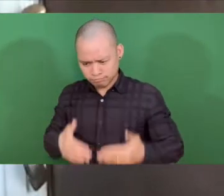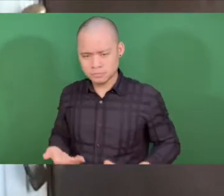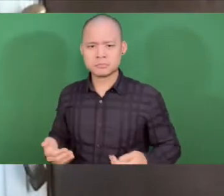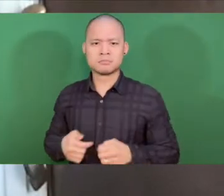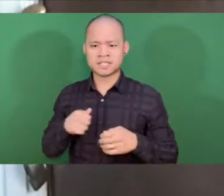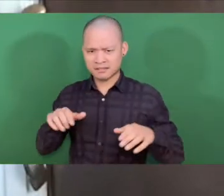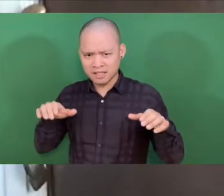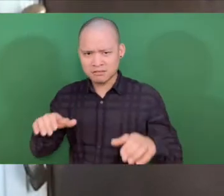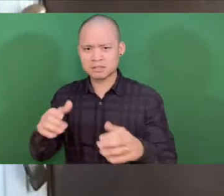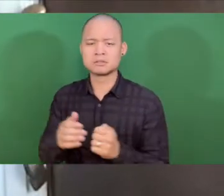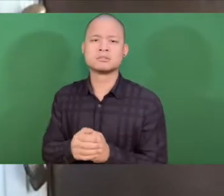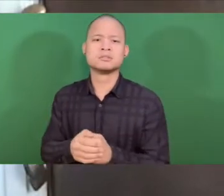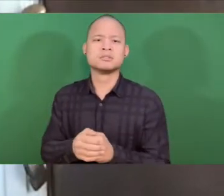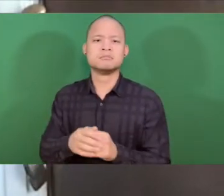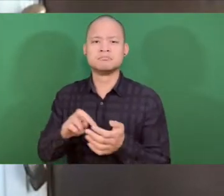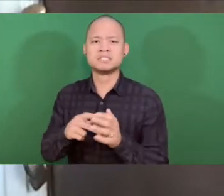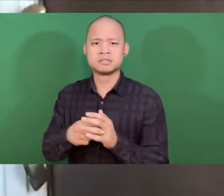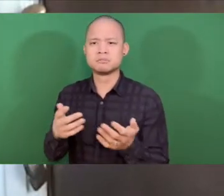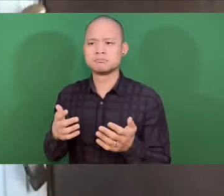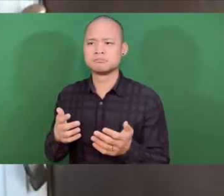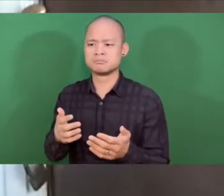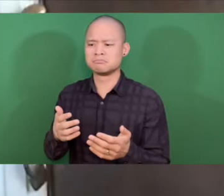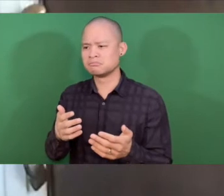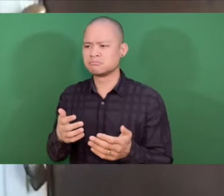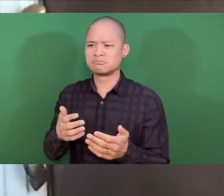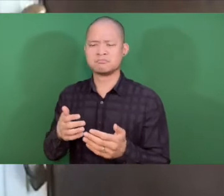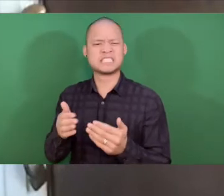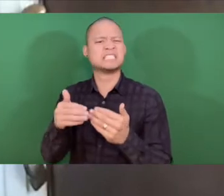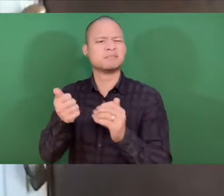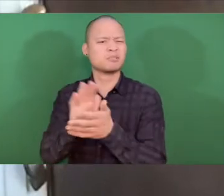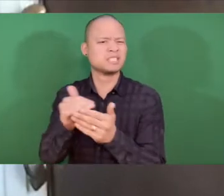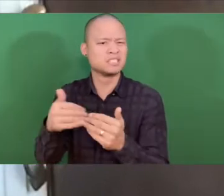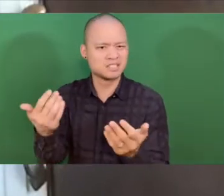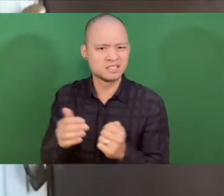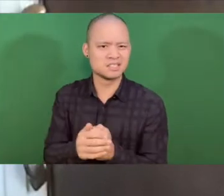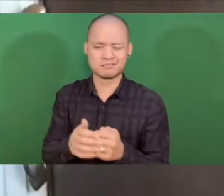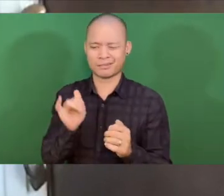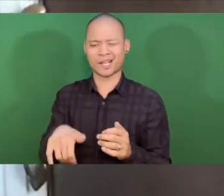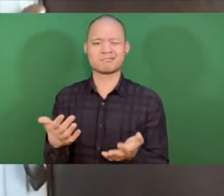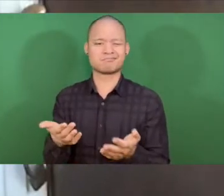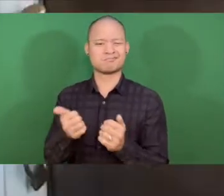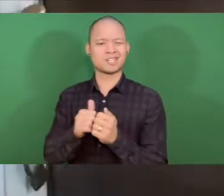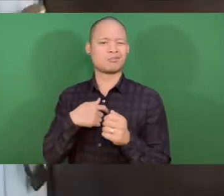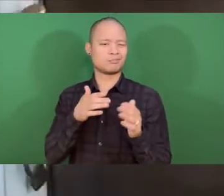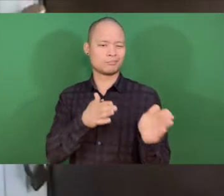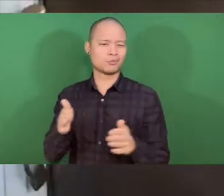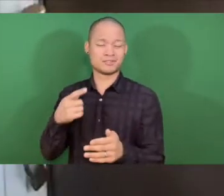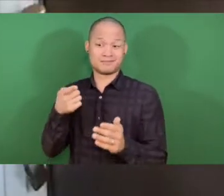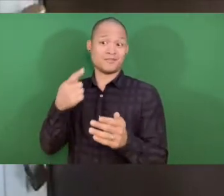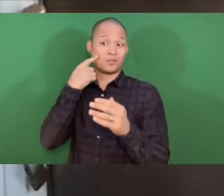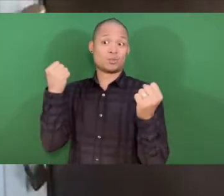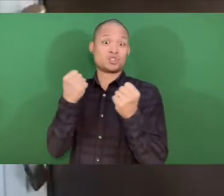it's not so hard. It becomes easy. So that's how I prepare for